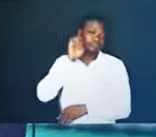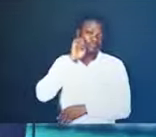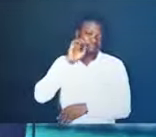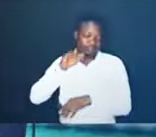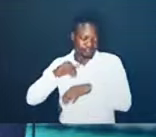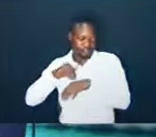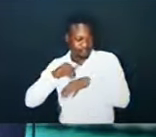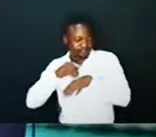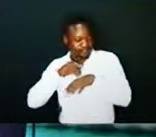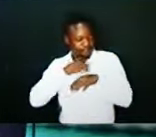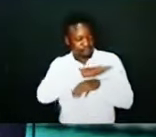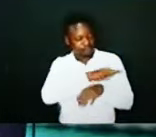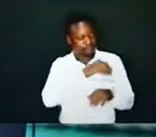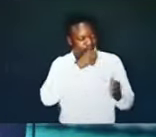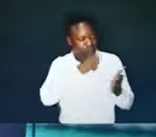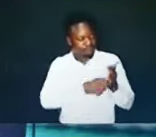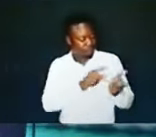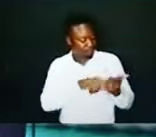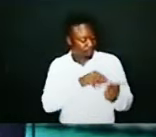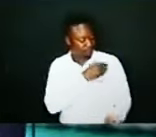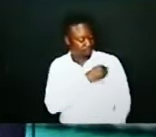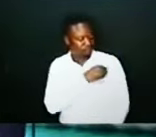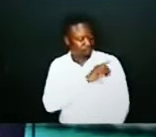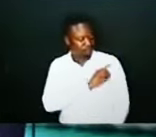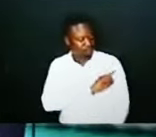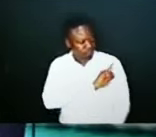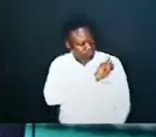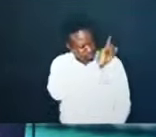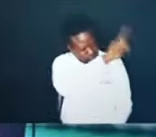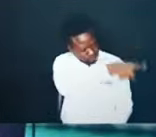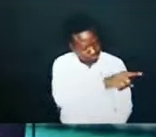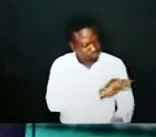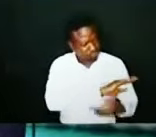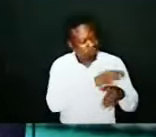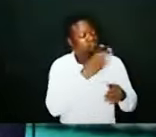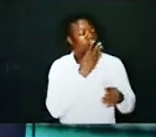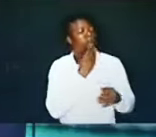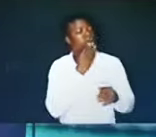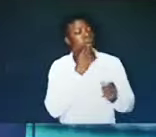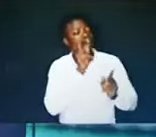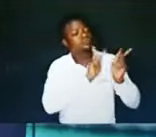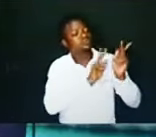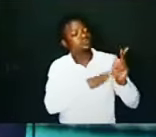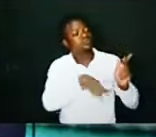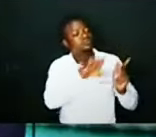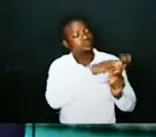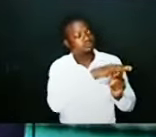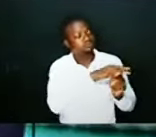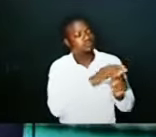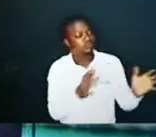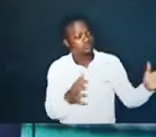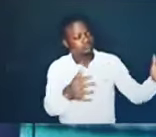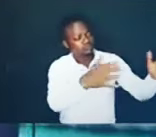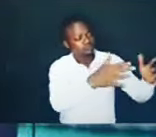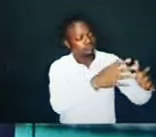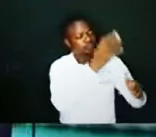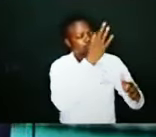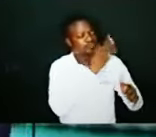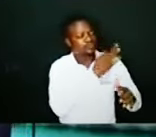sent this reply to Mordecai. Go gather together all the Jews who are in Susa and fast for them.